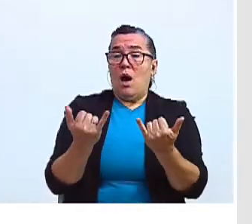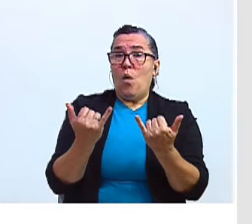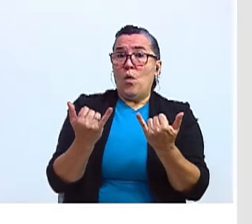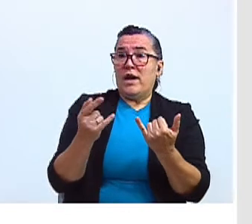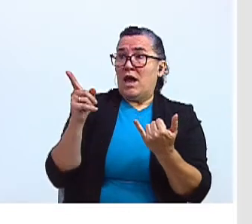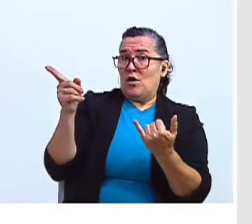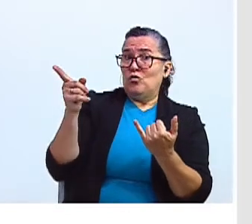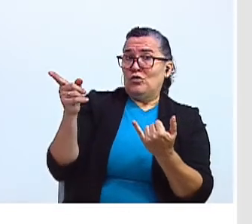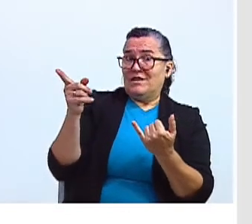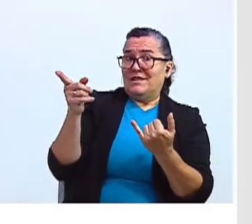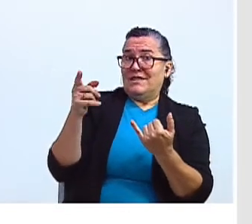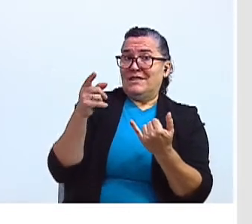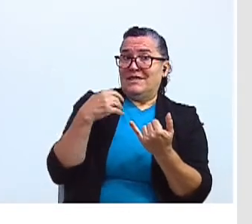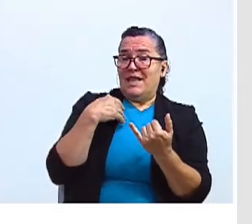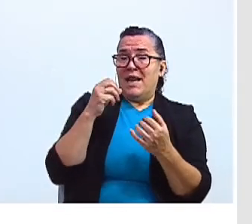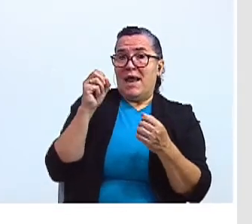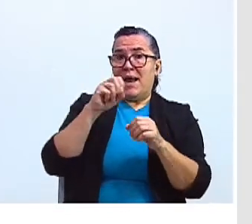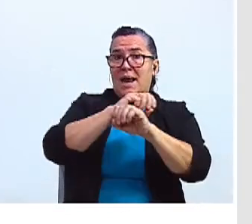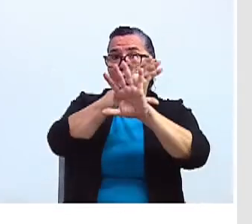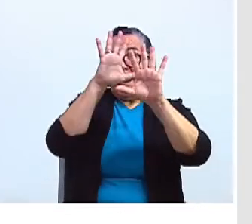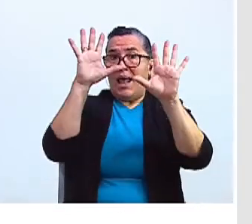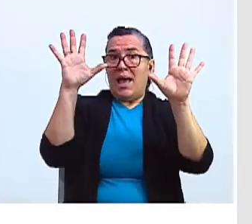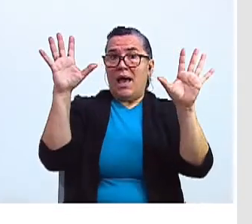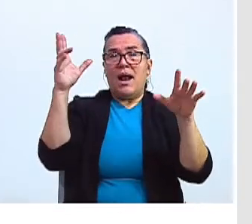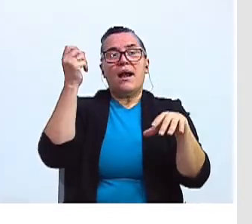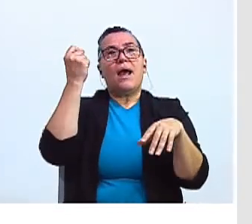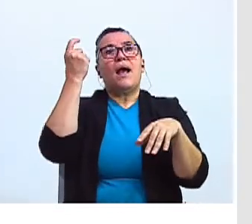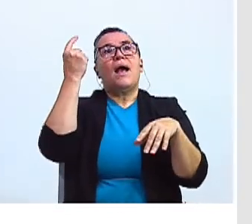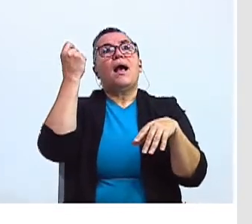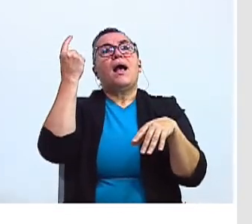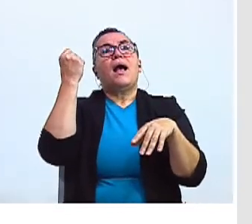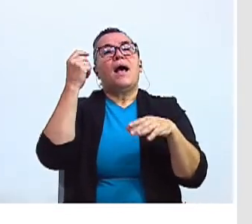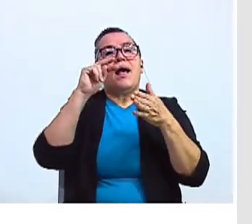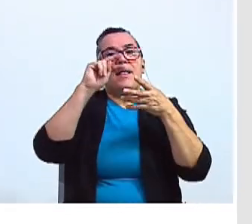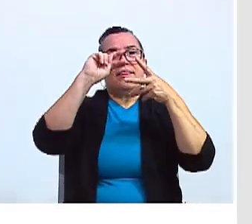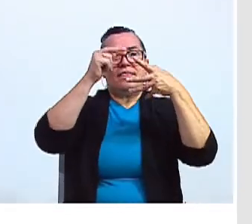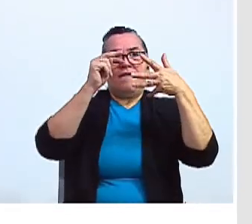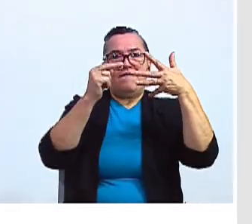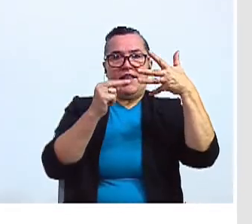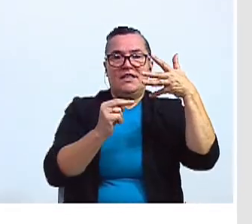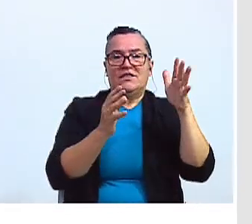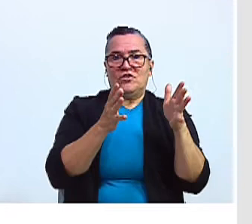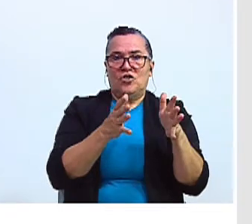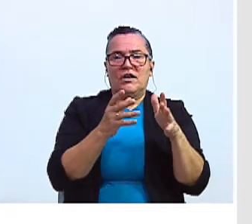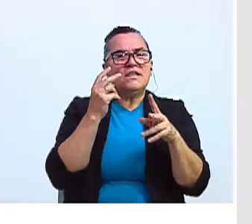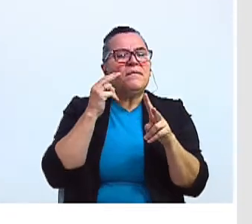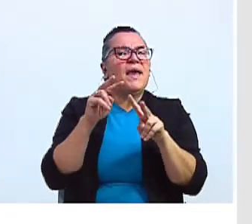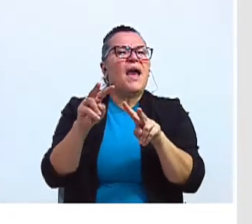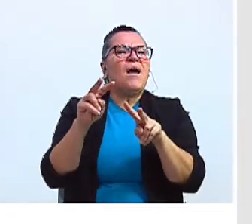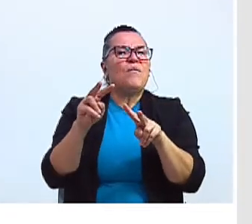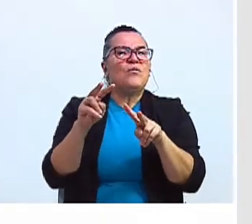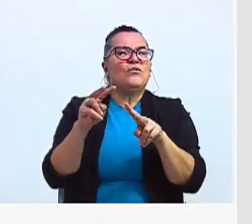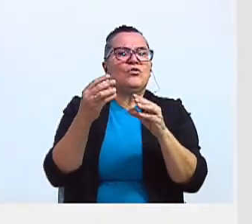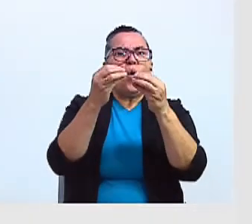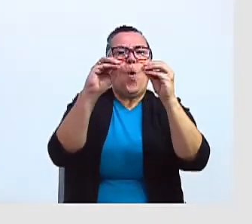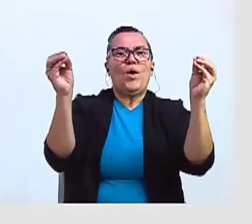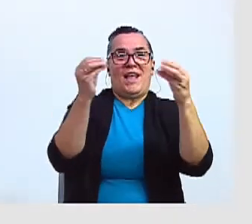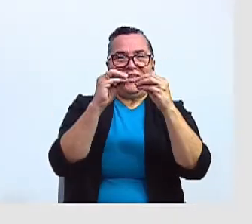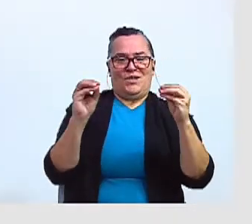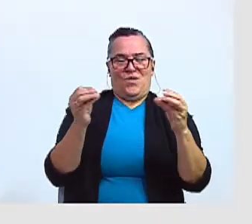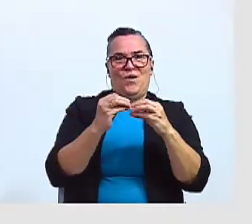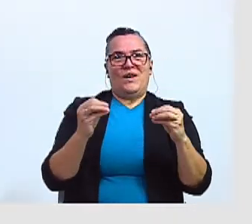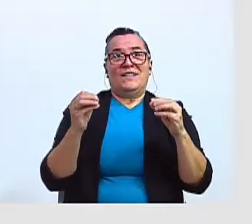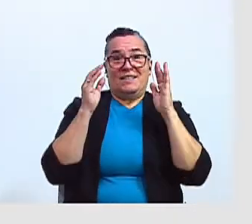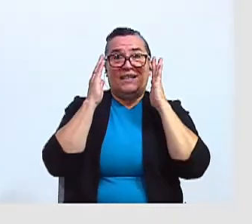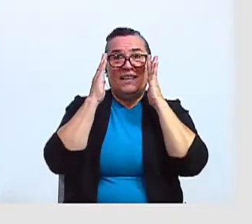have clear all the definitions, let's see these sentences. Okay, you have